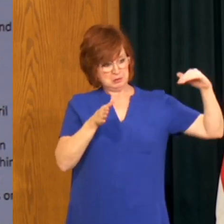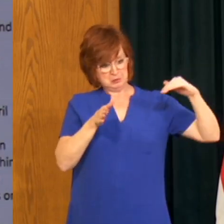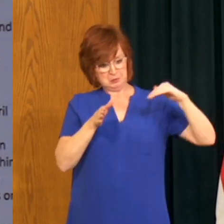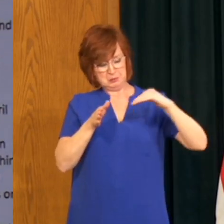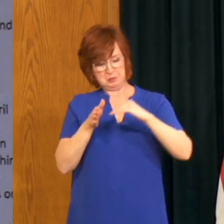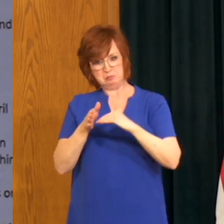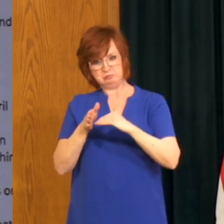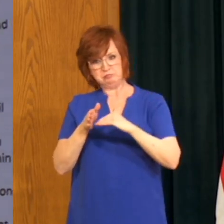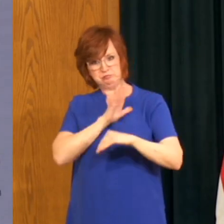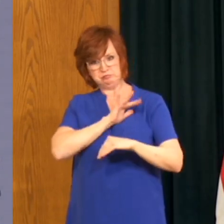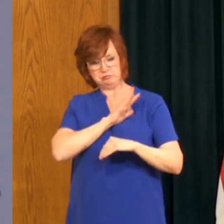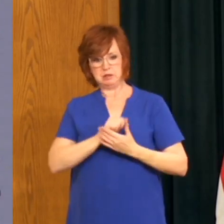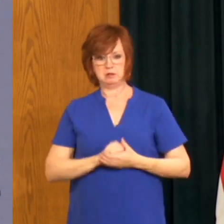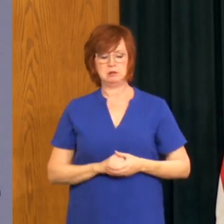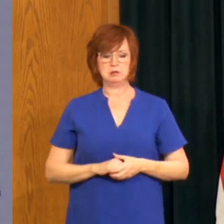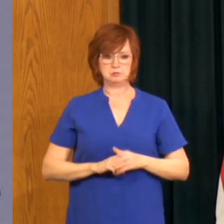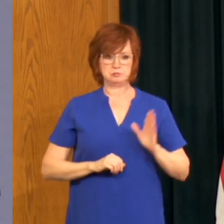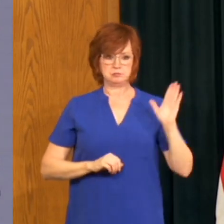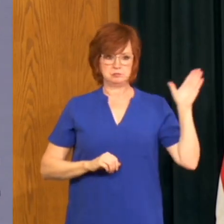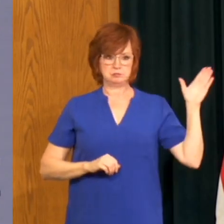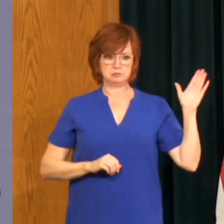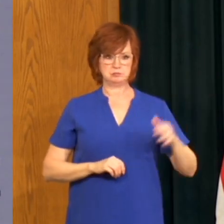This also shows, and again,